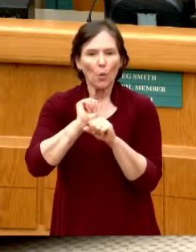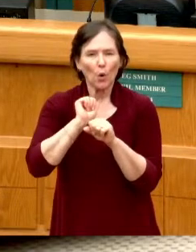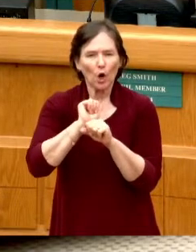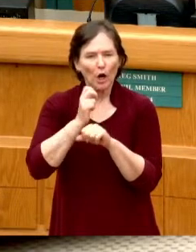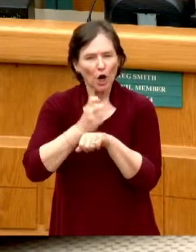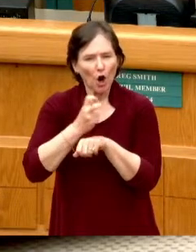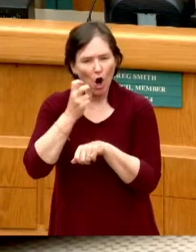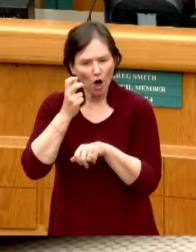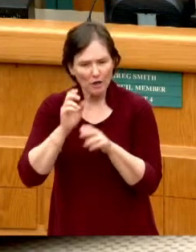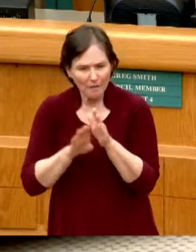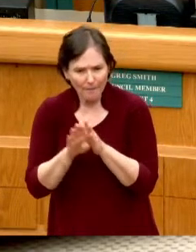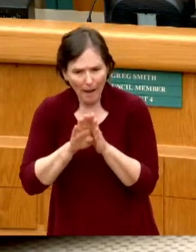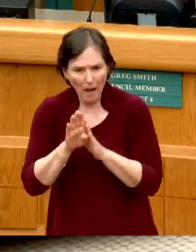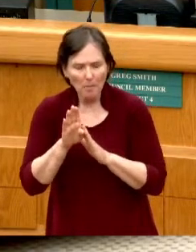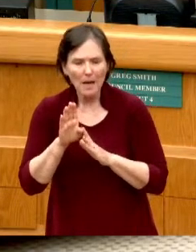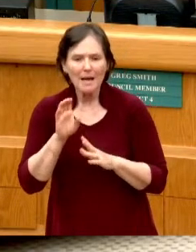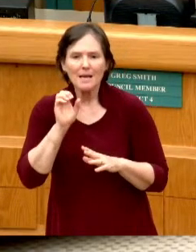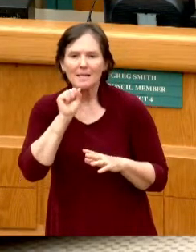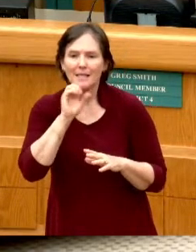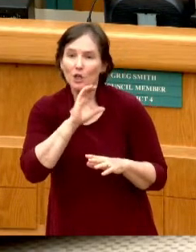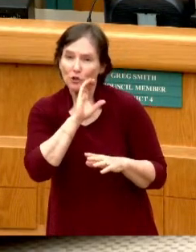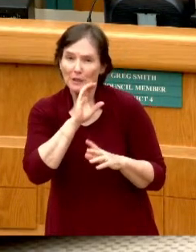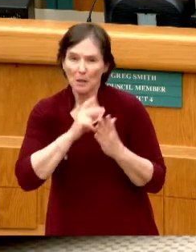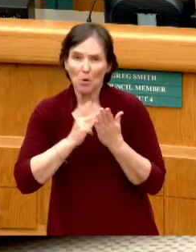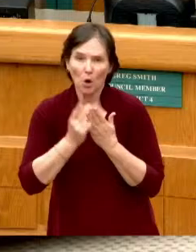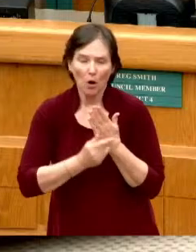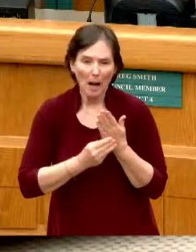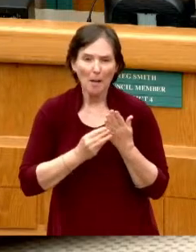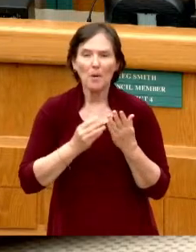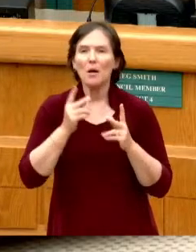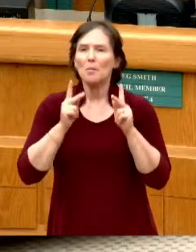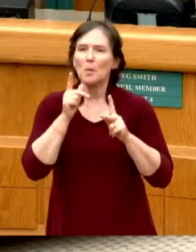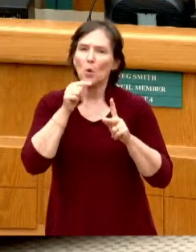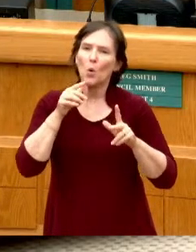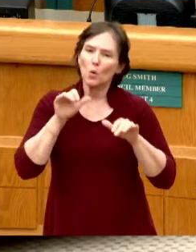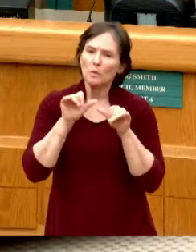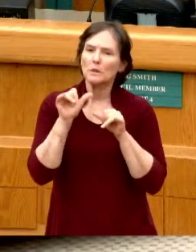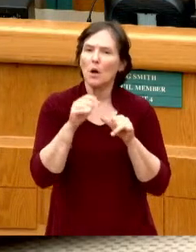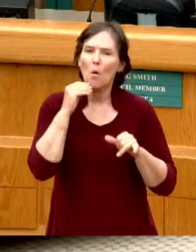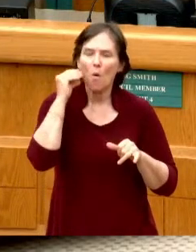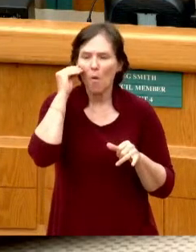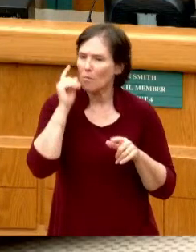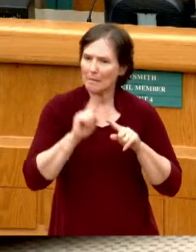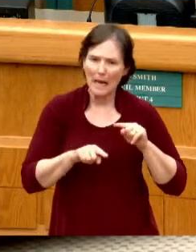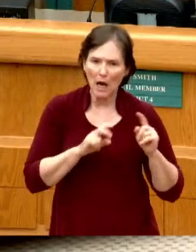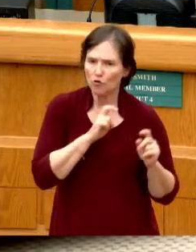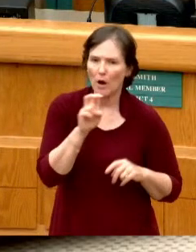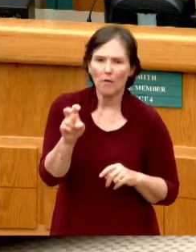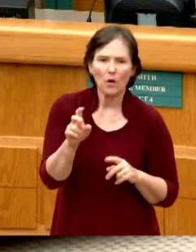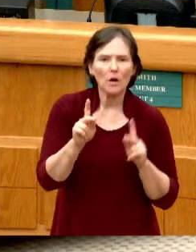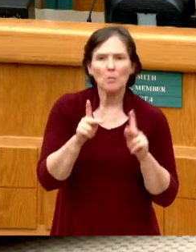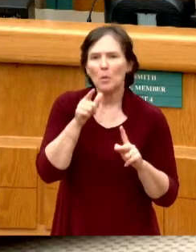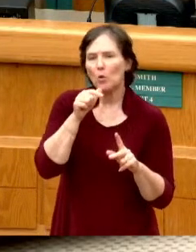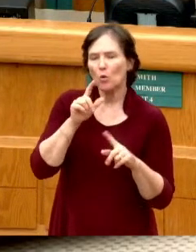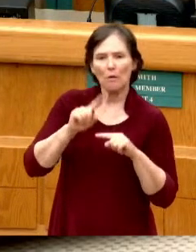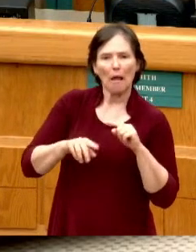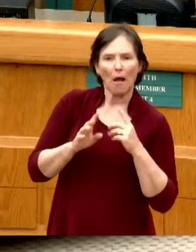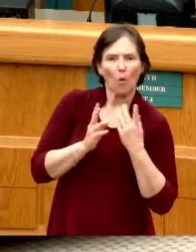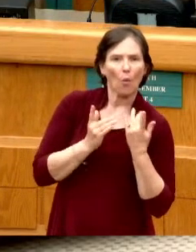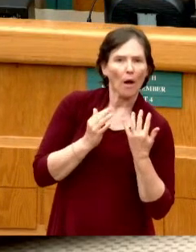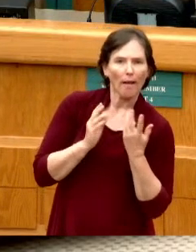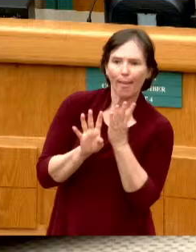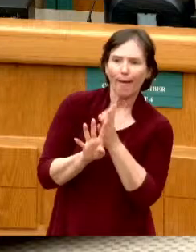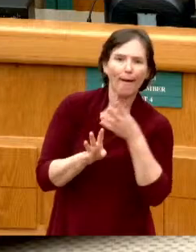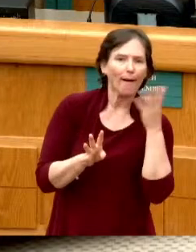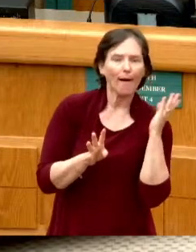homebound program. We know it is very important that there are people who cannot wait in line, they cannot get to the fairgrounds, they're